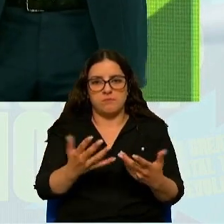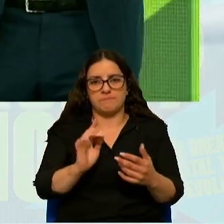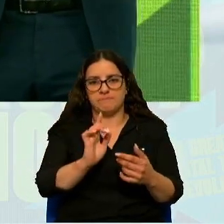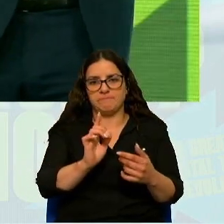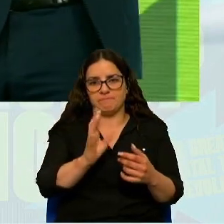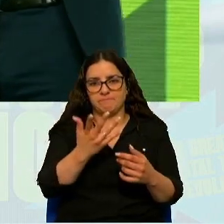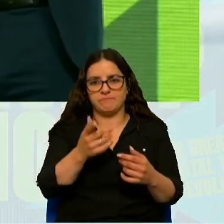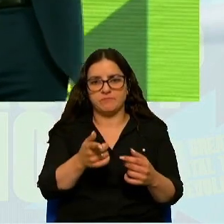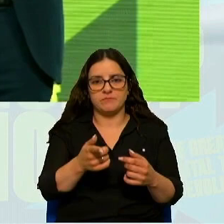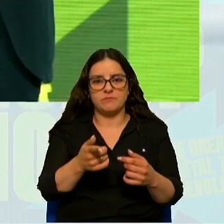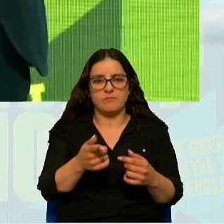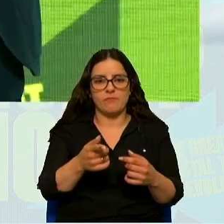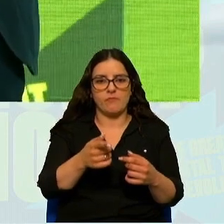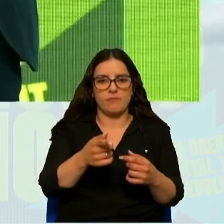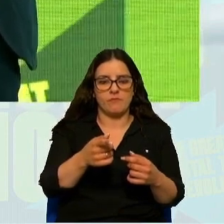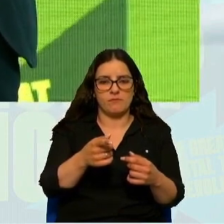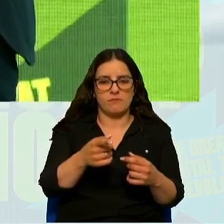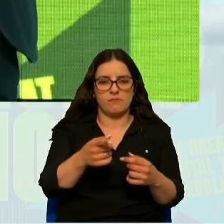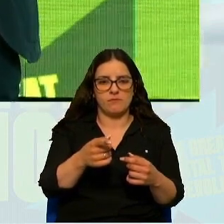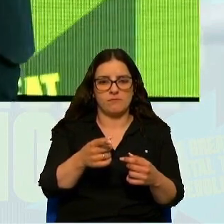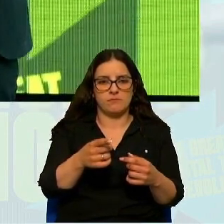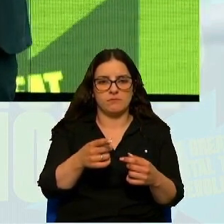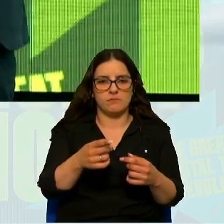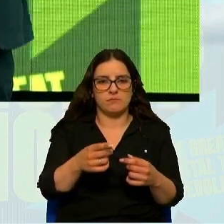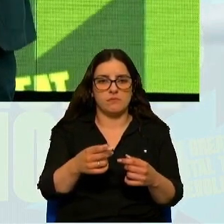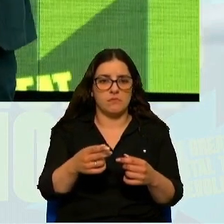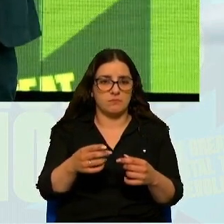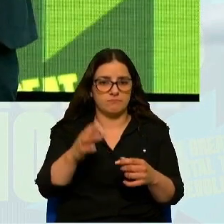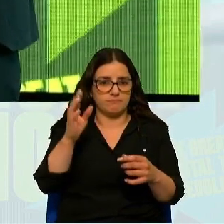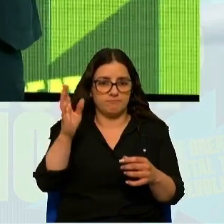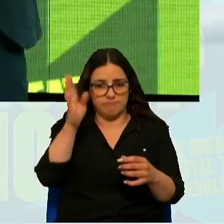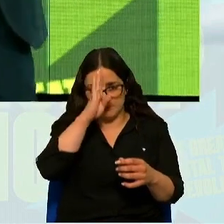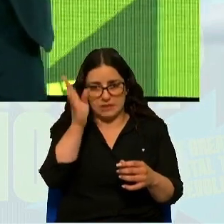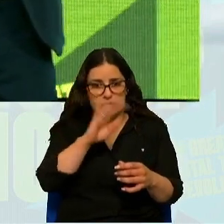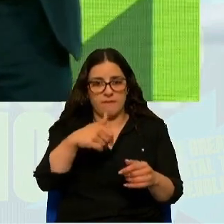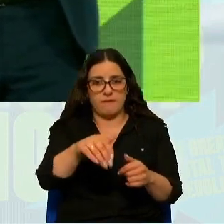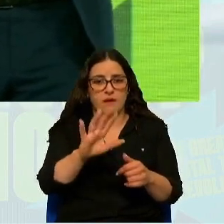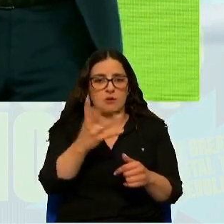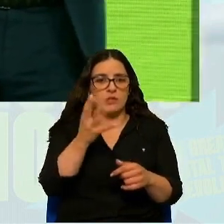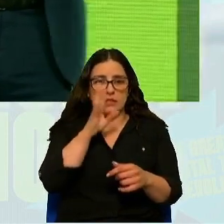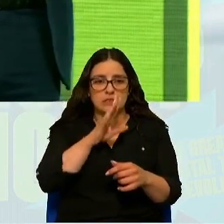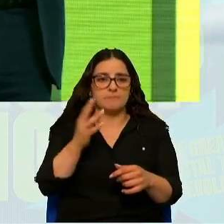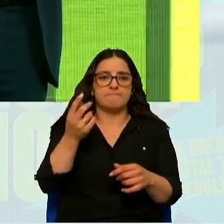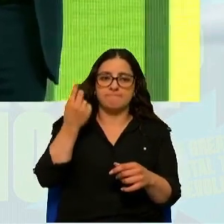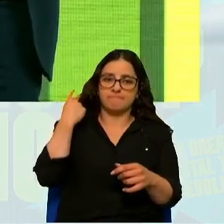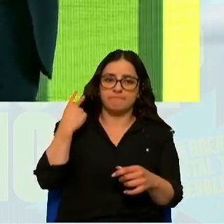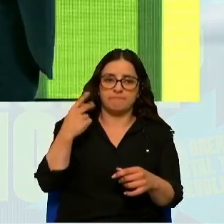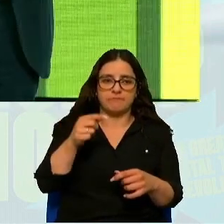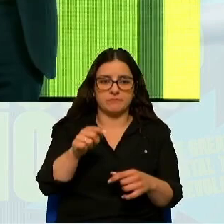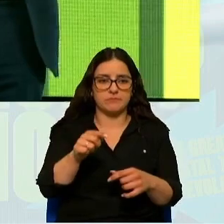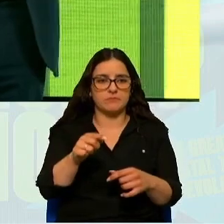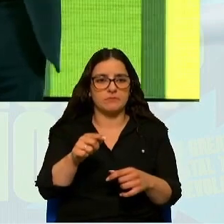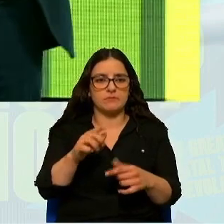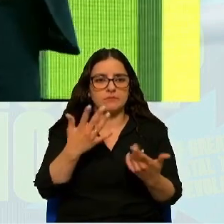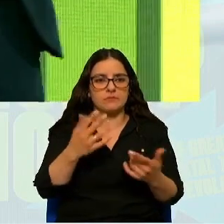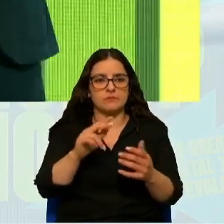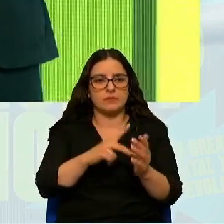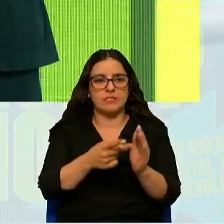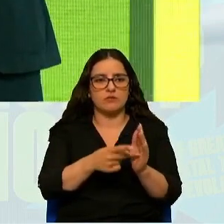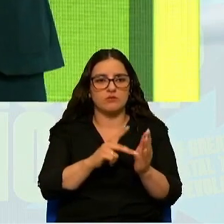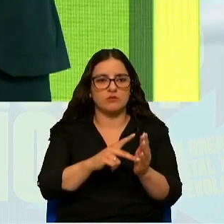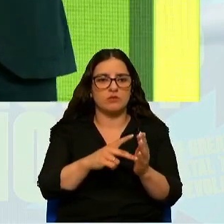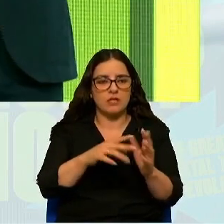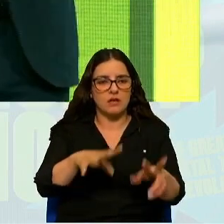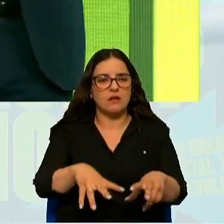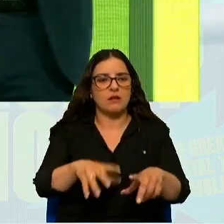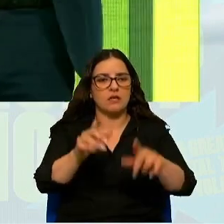really happening, but it could be expected if we looked at the past. Now, how quantum technologies have